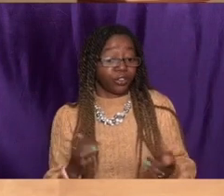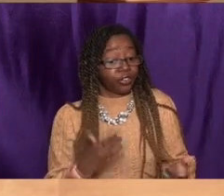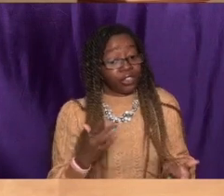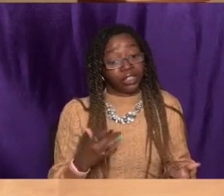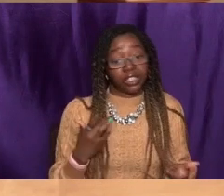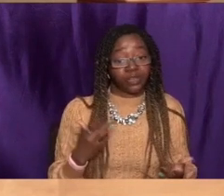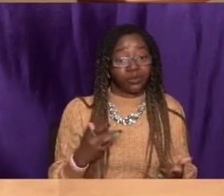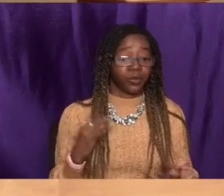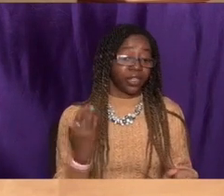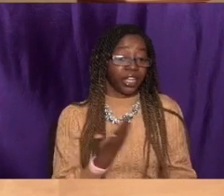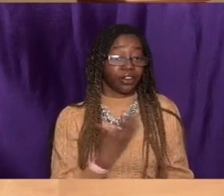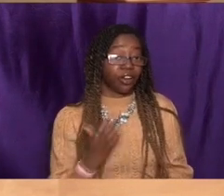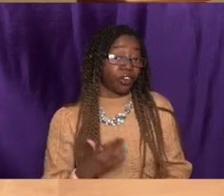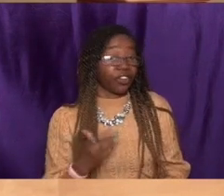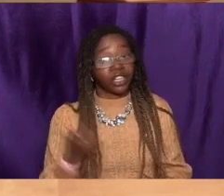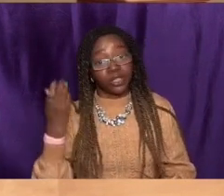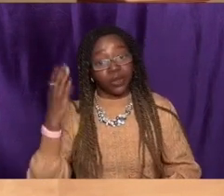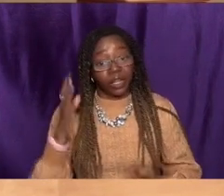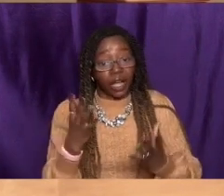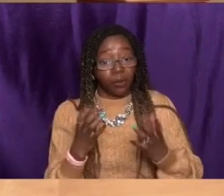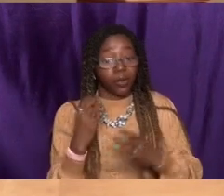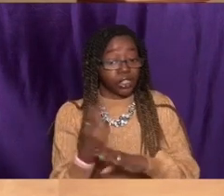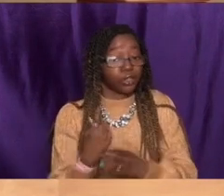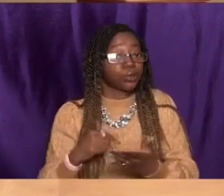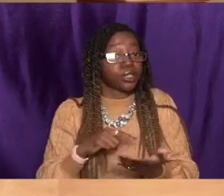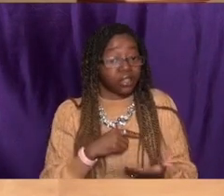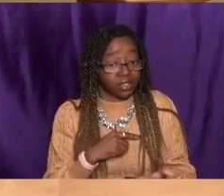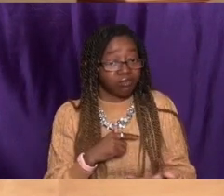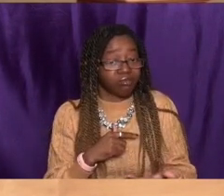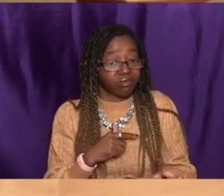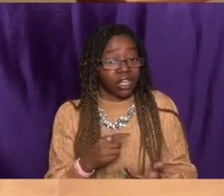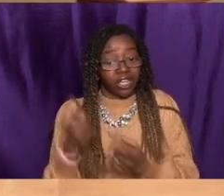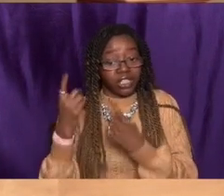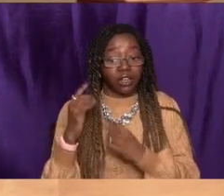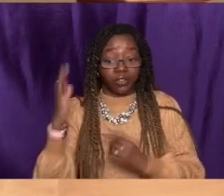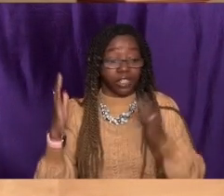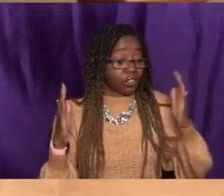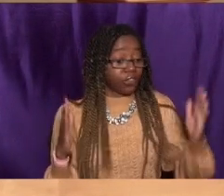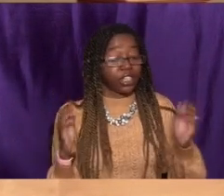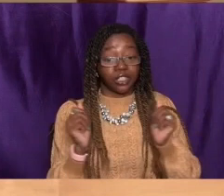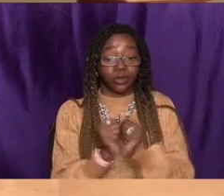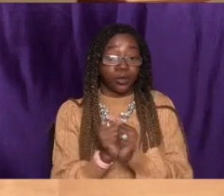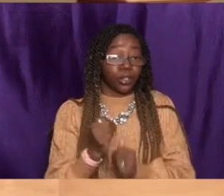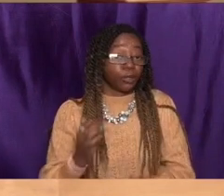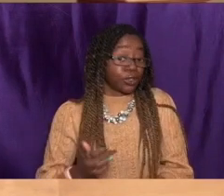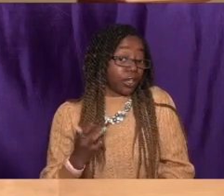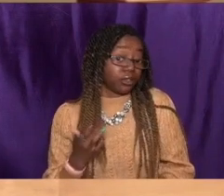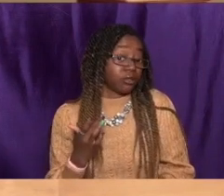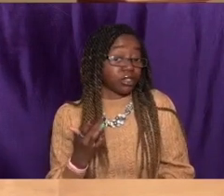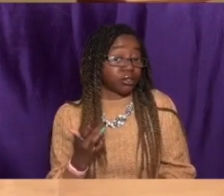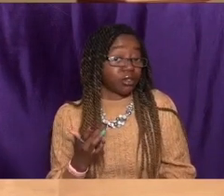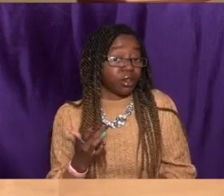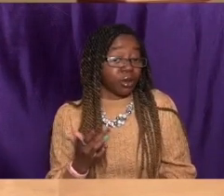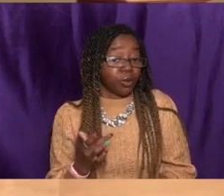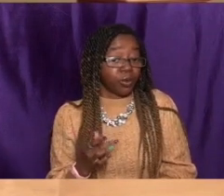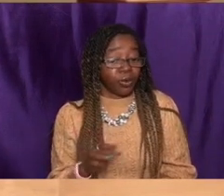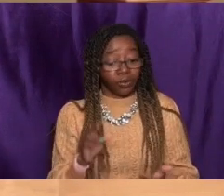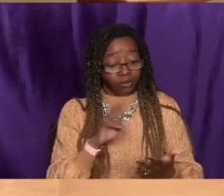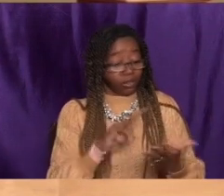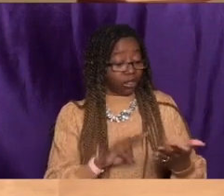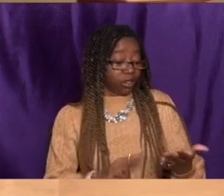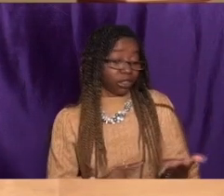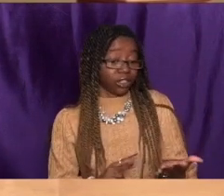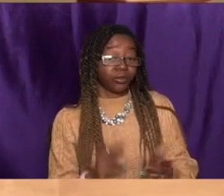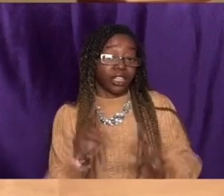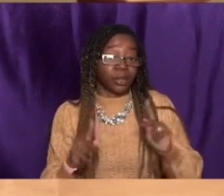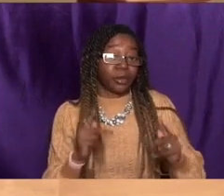we can get in our feelings when God wants to use us. They had to come face to face with those kinds of feelings. In fact, we're going to look at one of the people